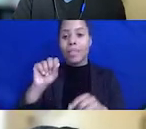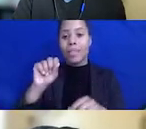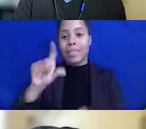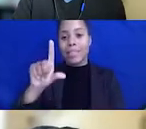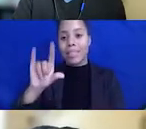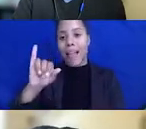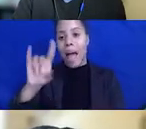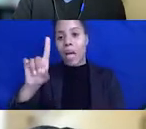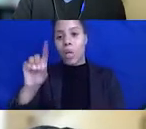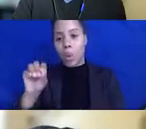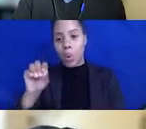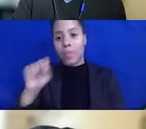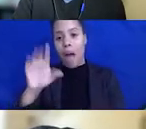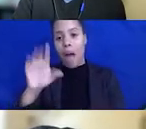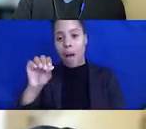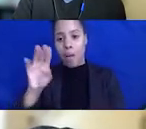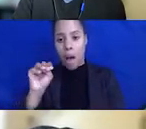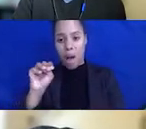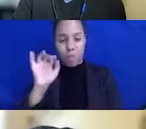slido.com and enter this number,